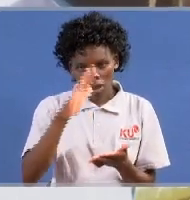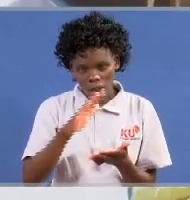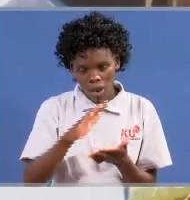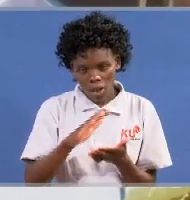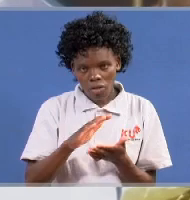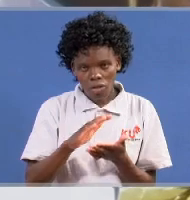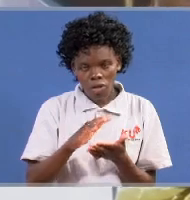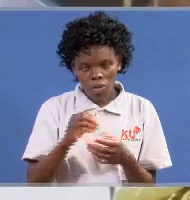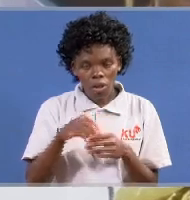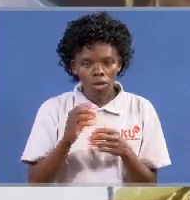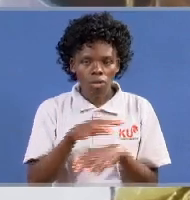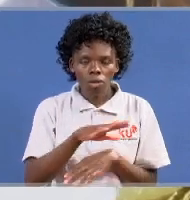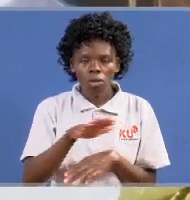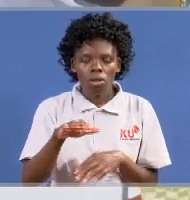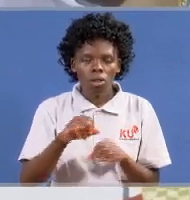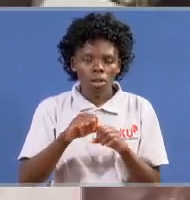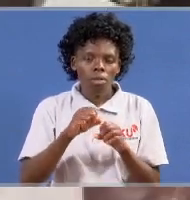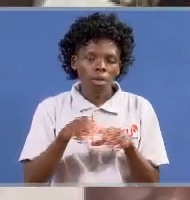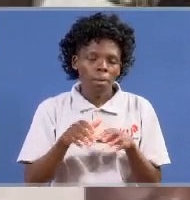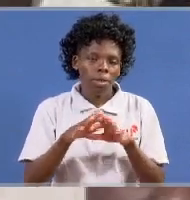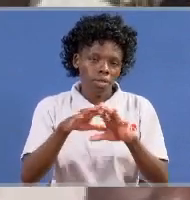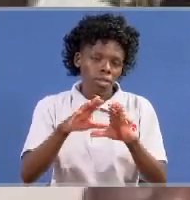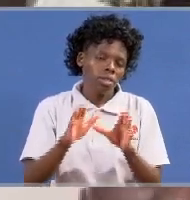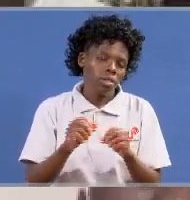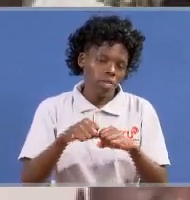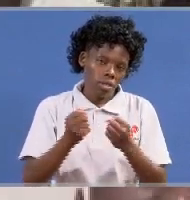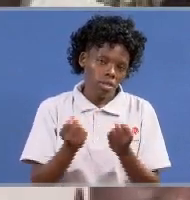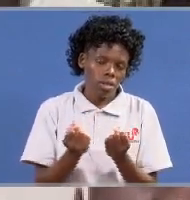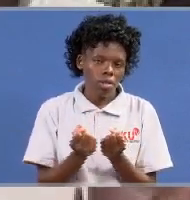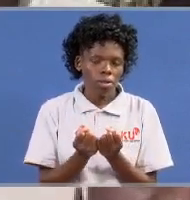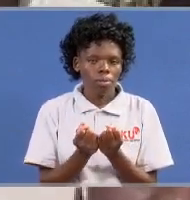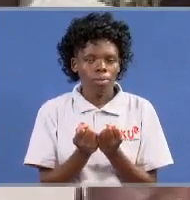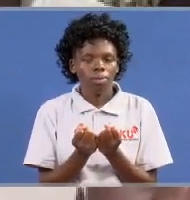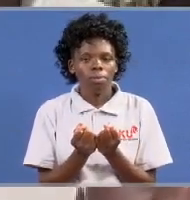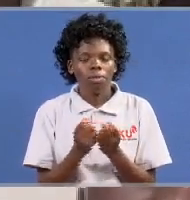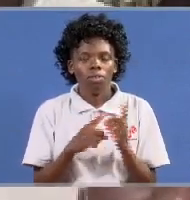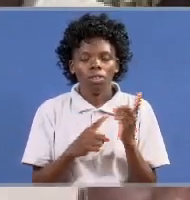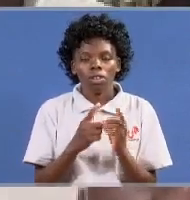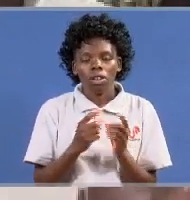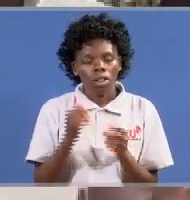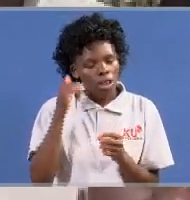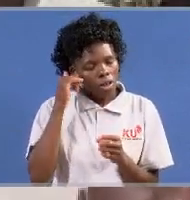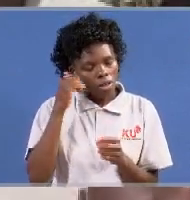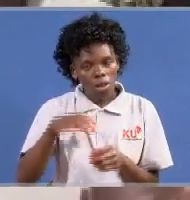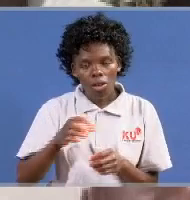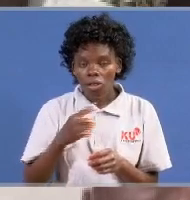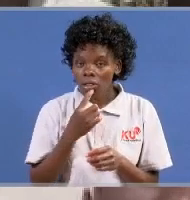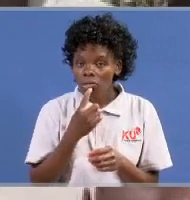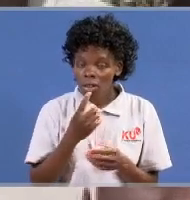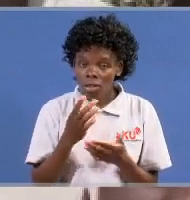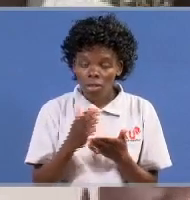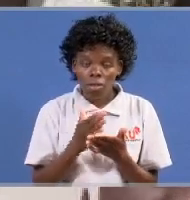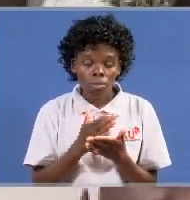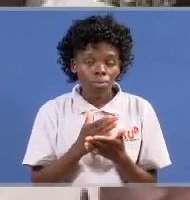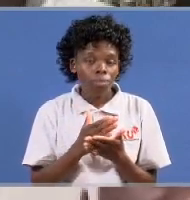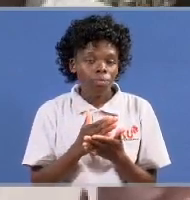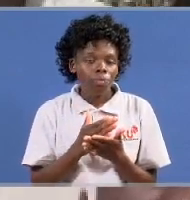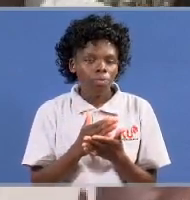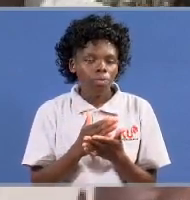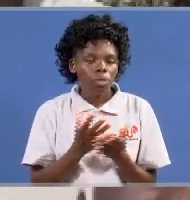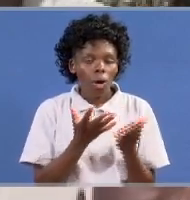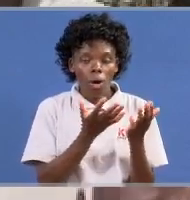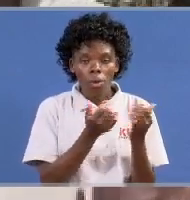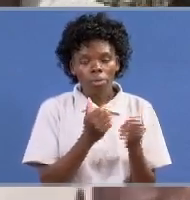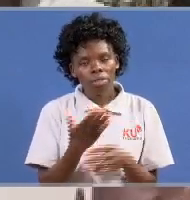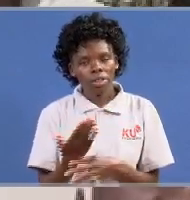amounts of inputs into the farming systems. So I'm delighted to be on this visit to Nakuru County and see this fantastic project, and I hope